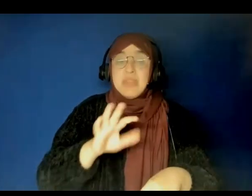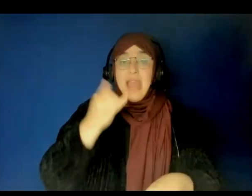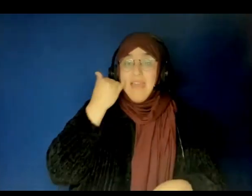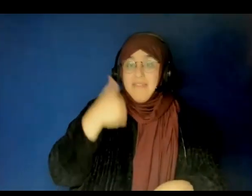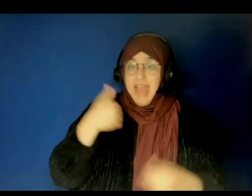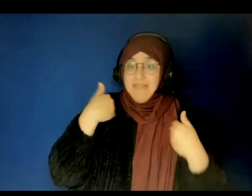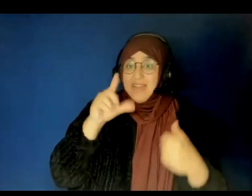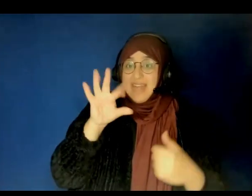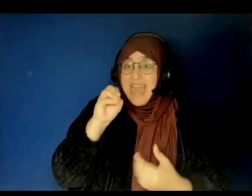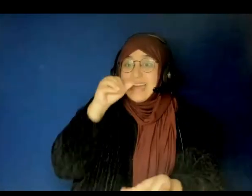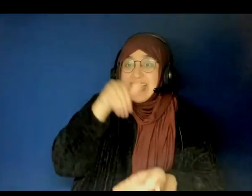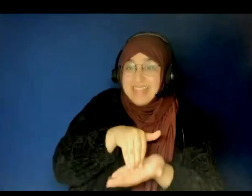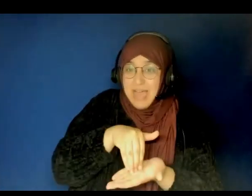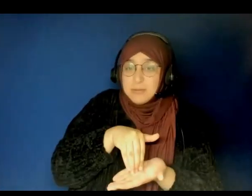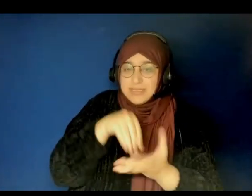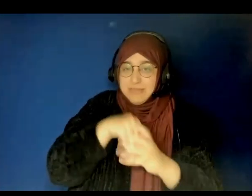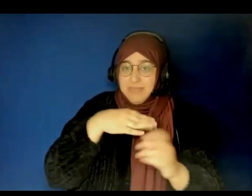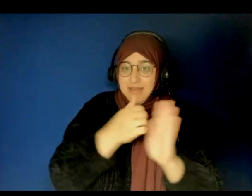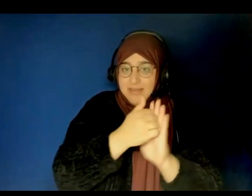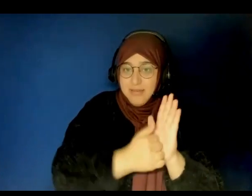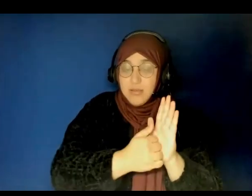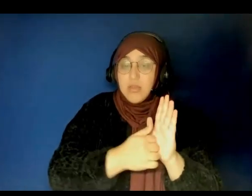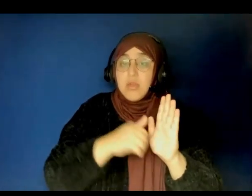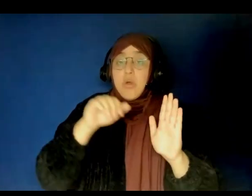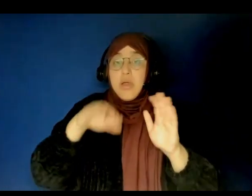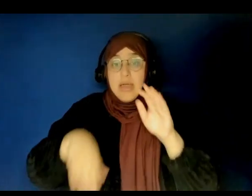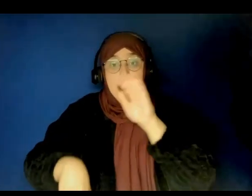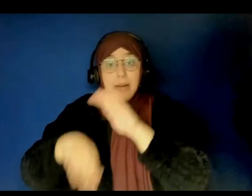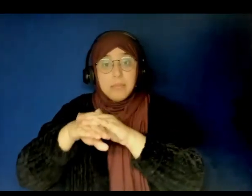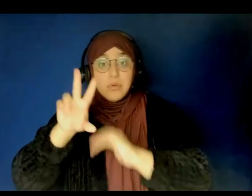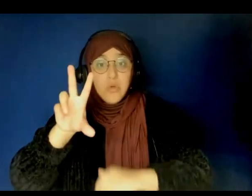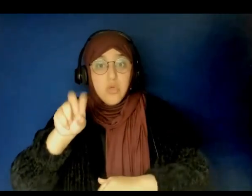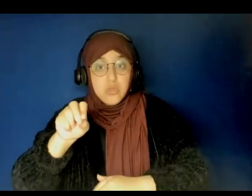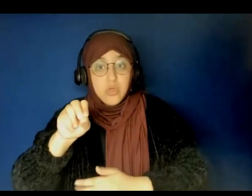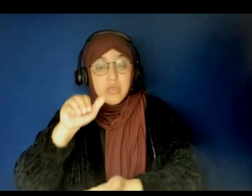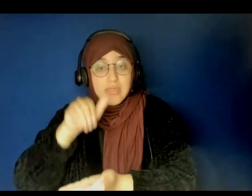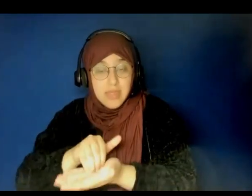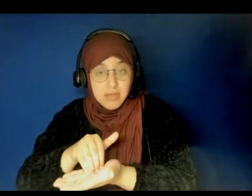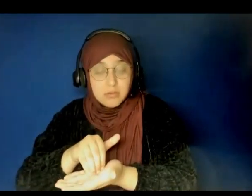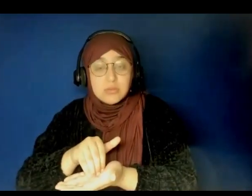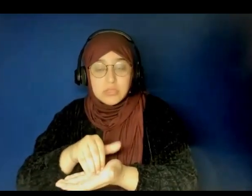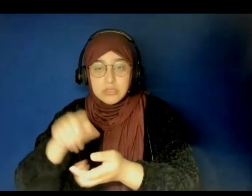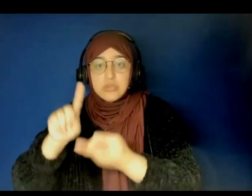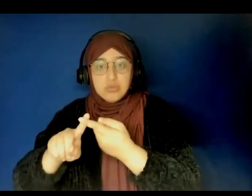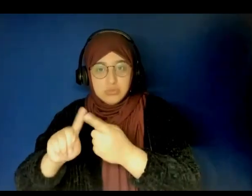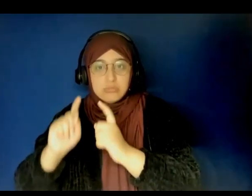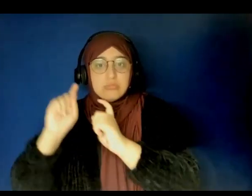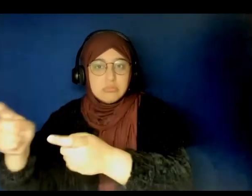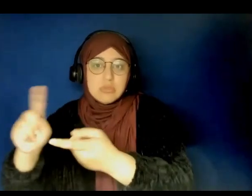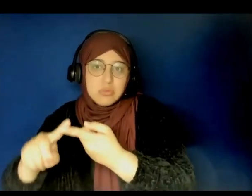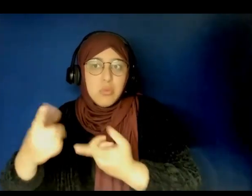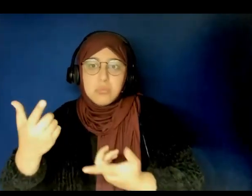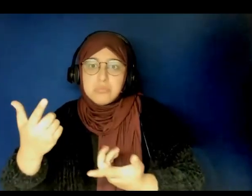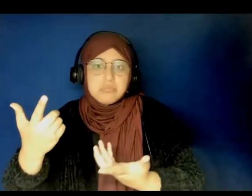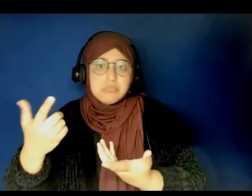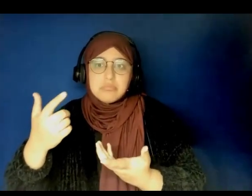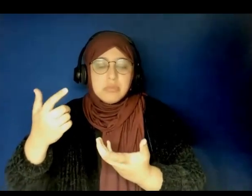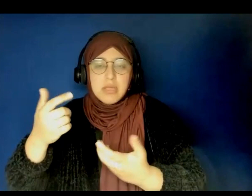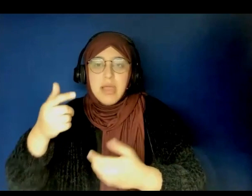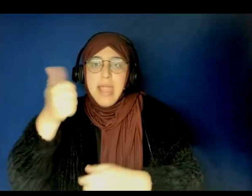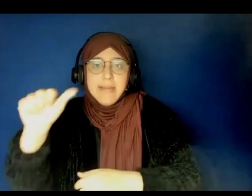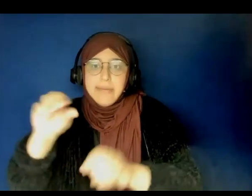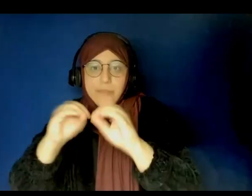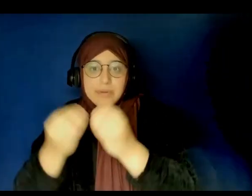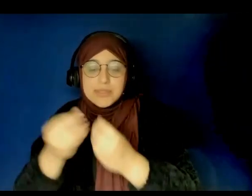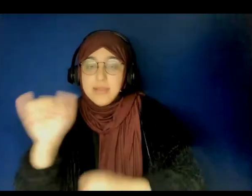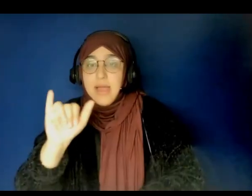to anyone who's not an inheritor. I can give it to Global Deaf Muslim. Right? I can give it to my local